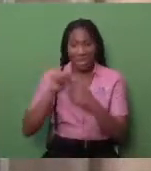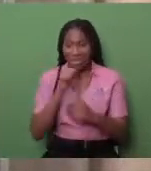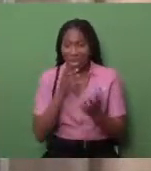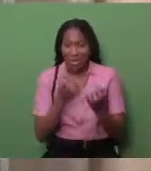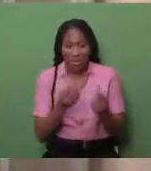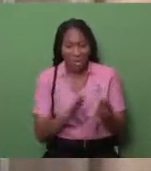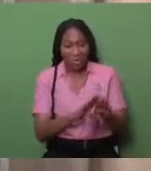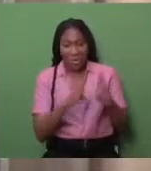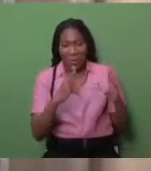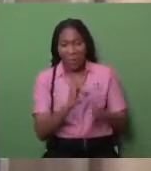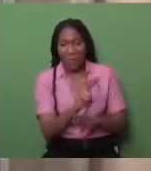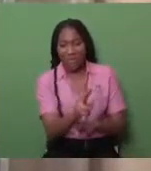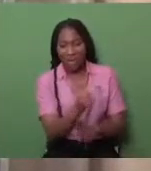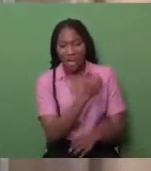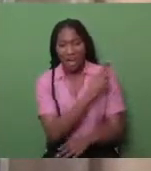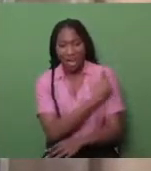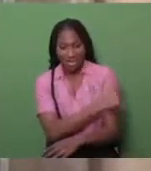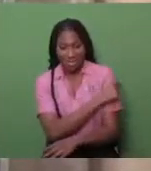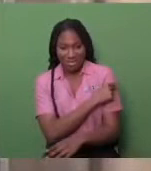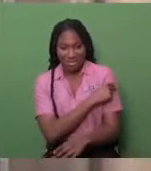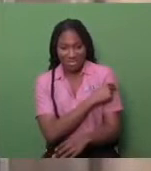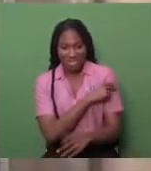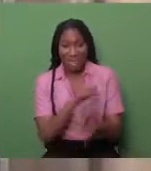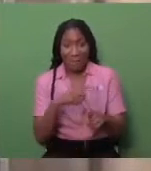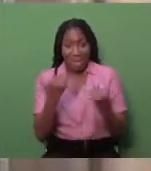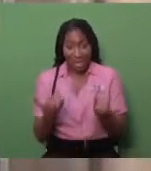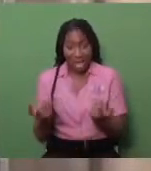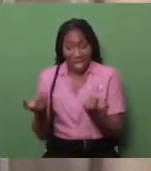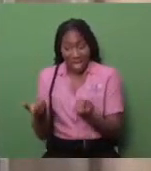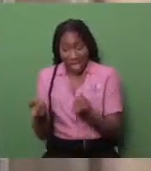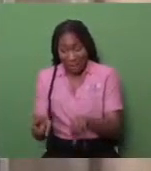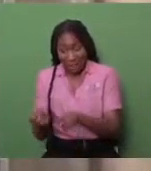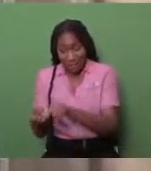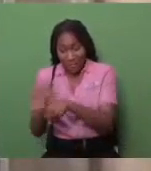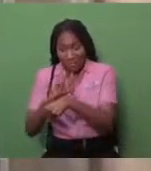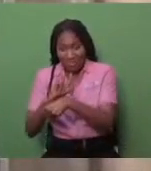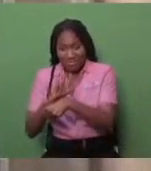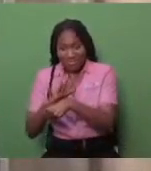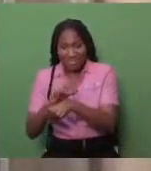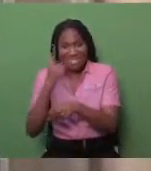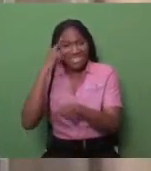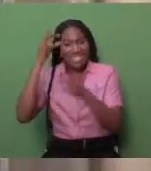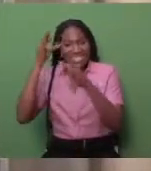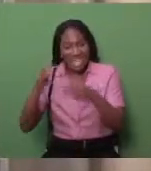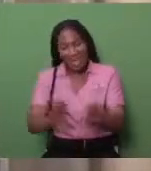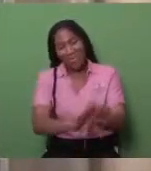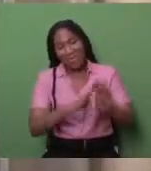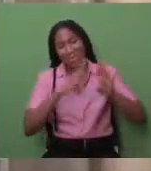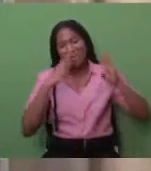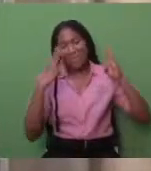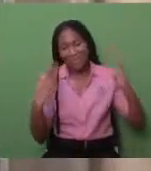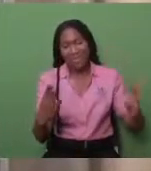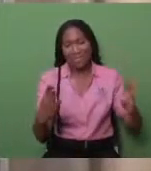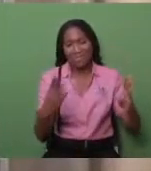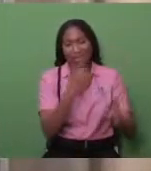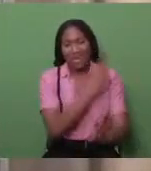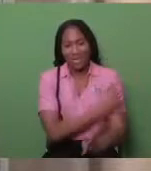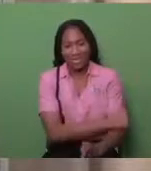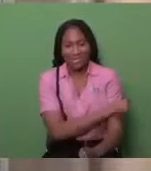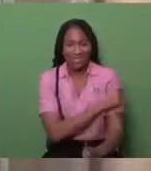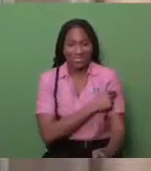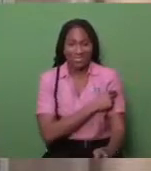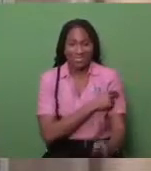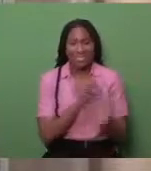down, opening facilities that we started that took you years to build and finish. Some of these are Point